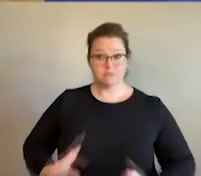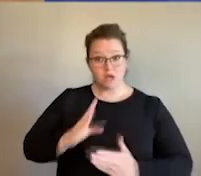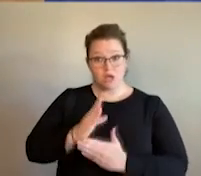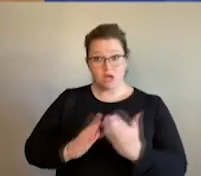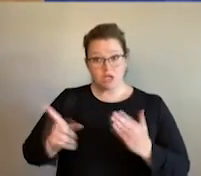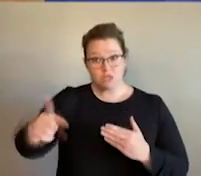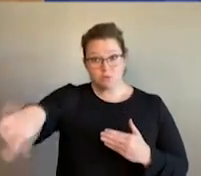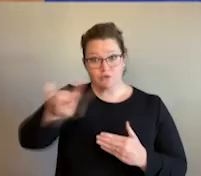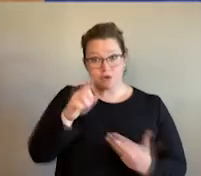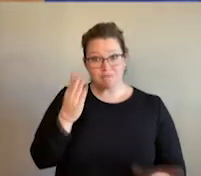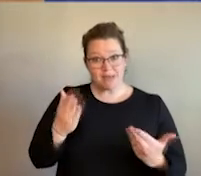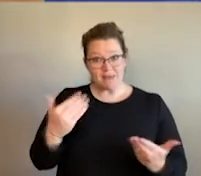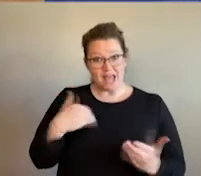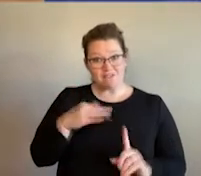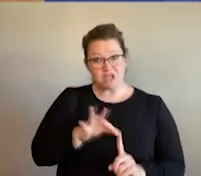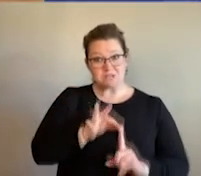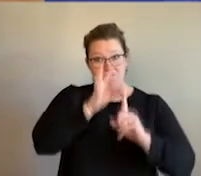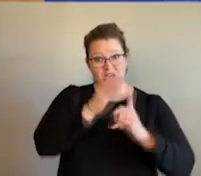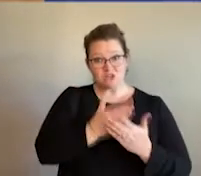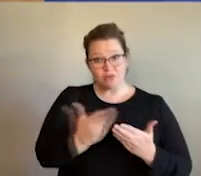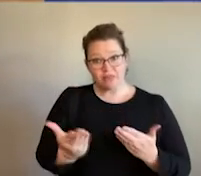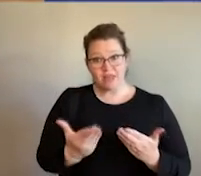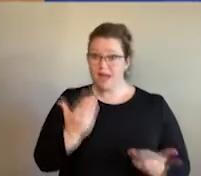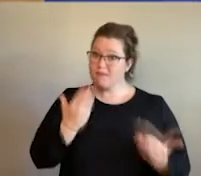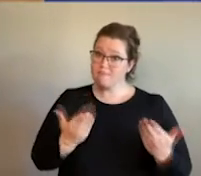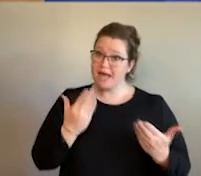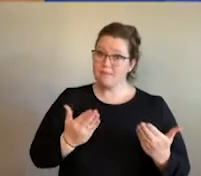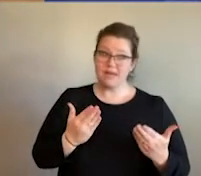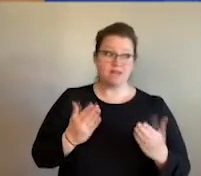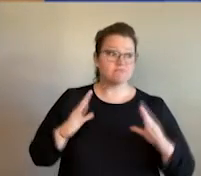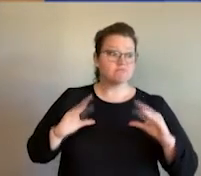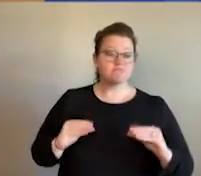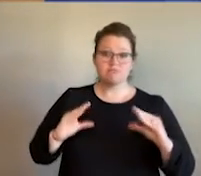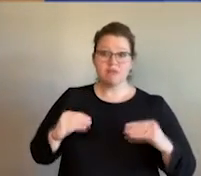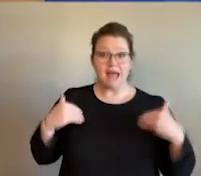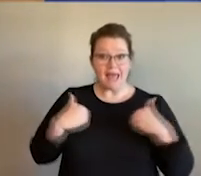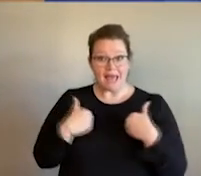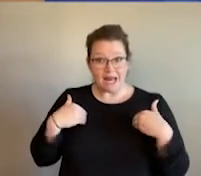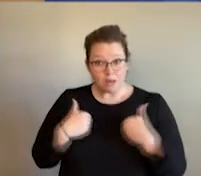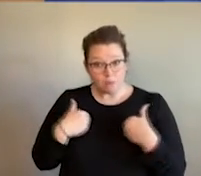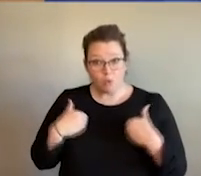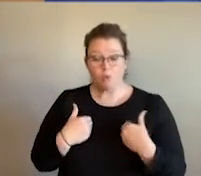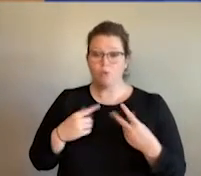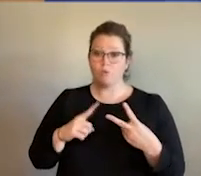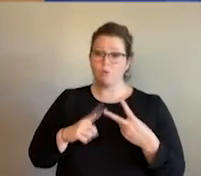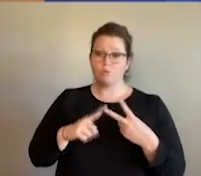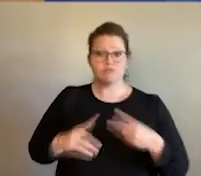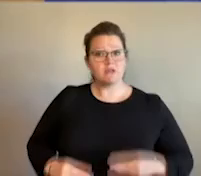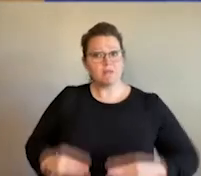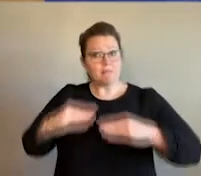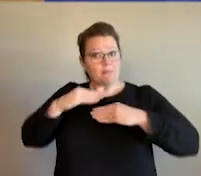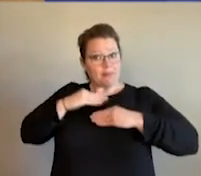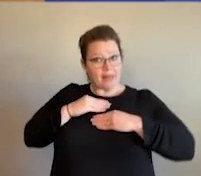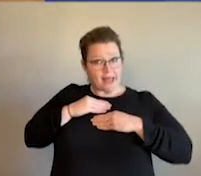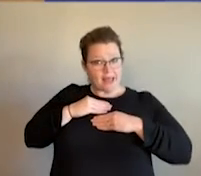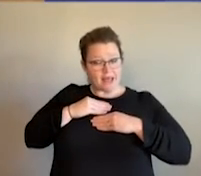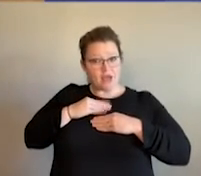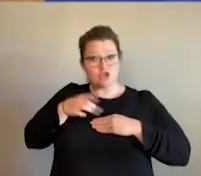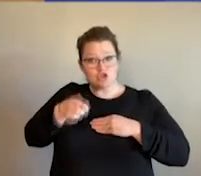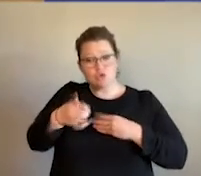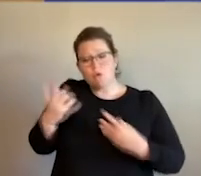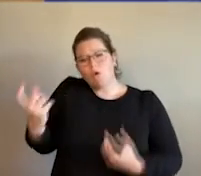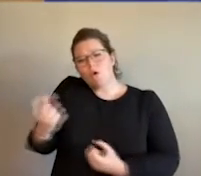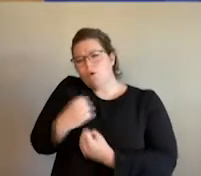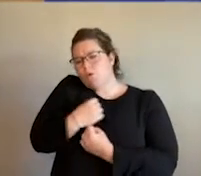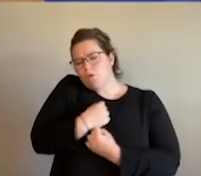have a special object. You may have a special stuffed animal or a blanket that when you hold